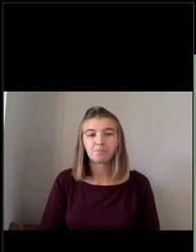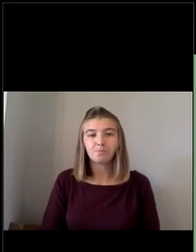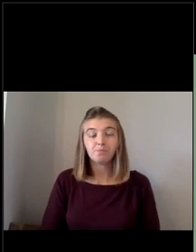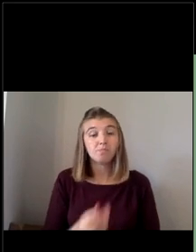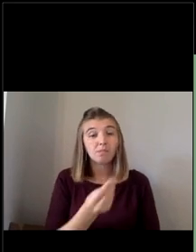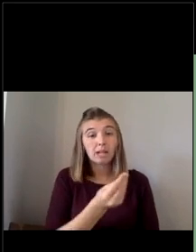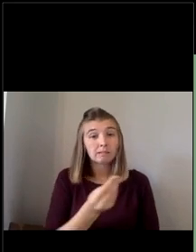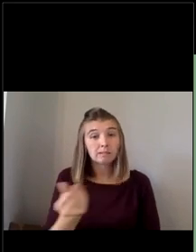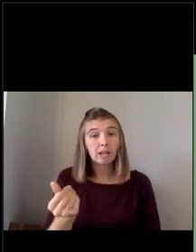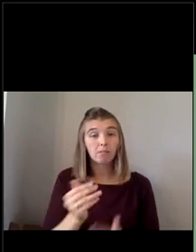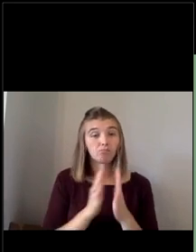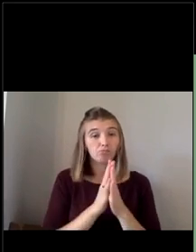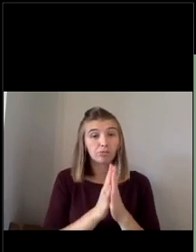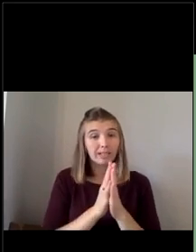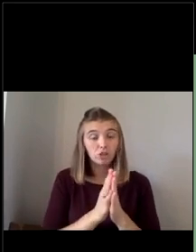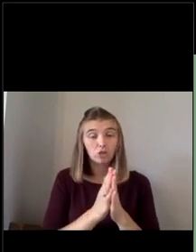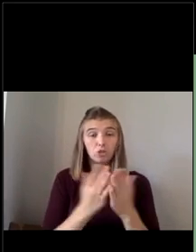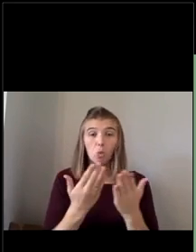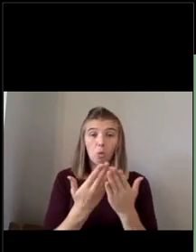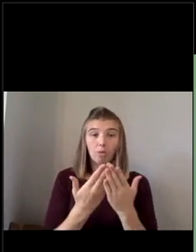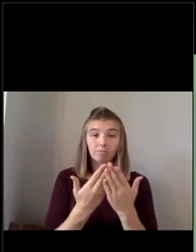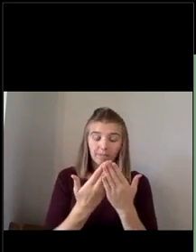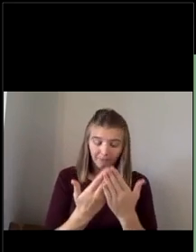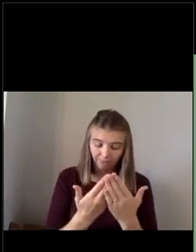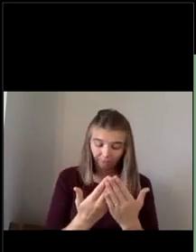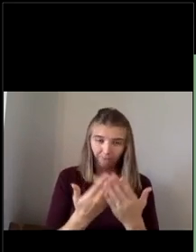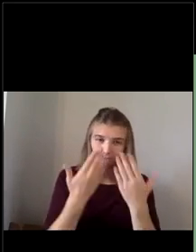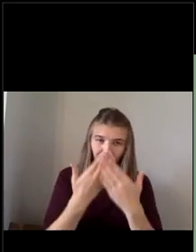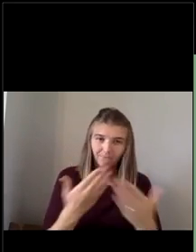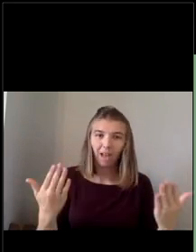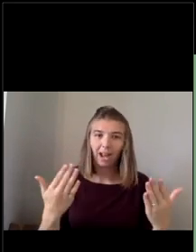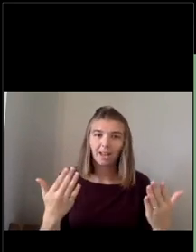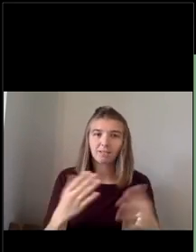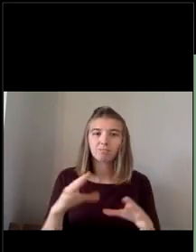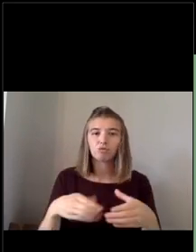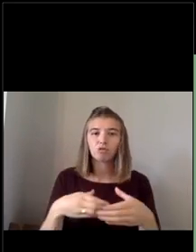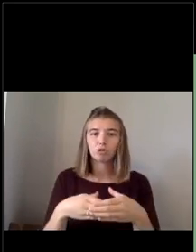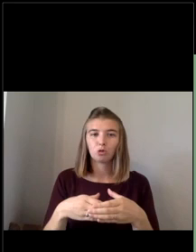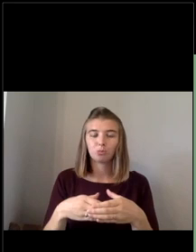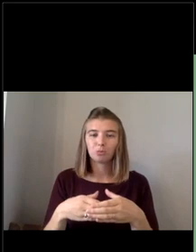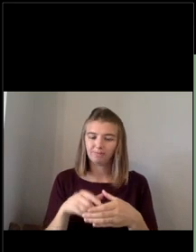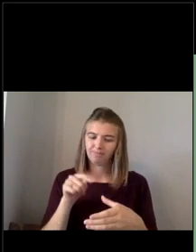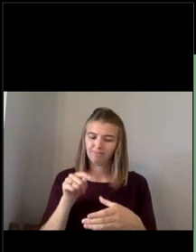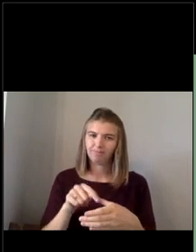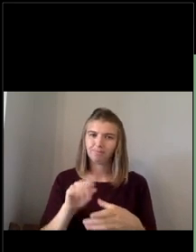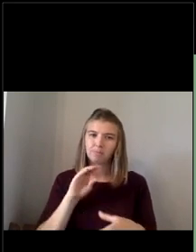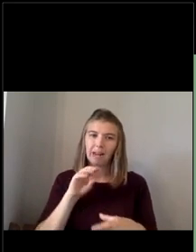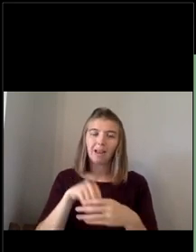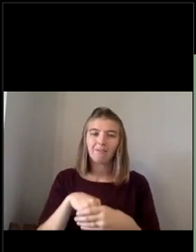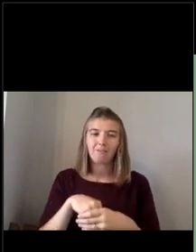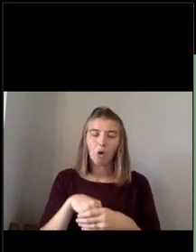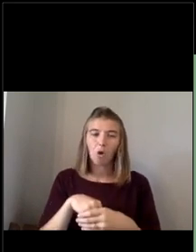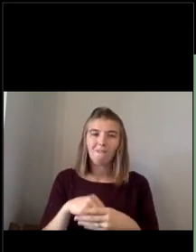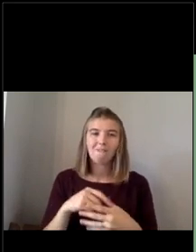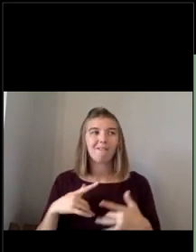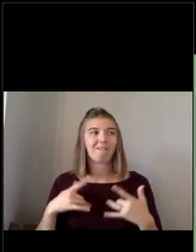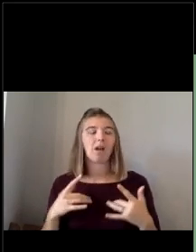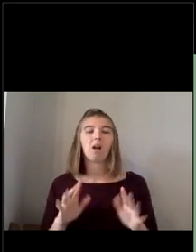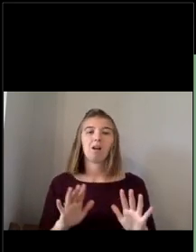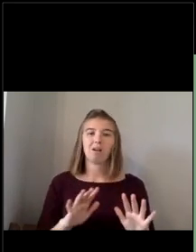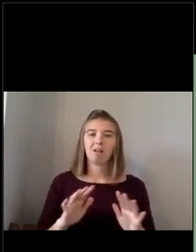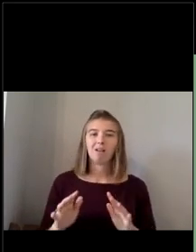in the BAME category, international students tend to find support through religious and faith groups. And at Kent, we have a